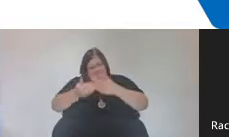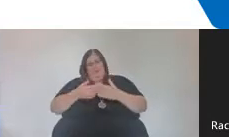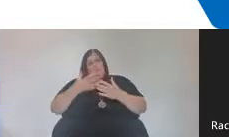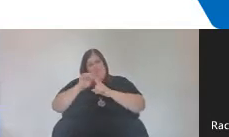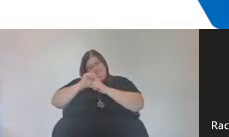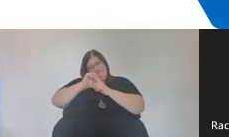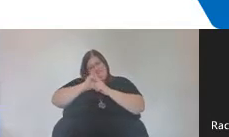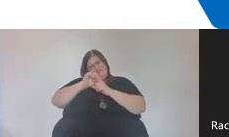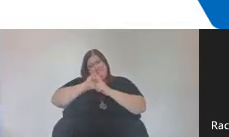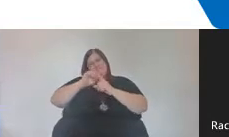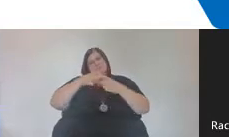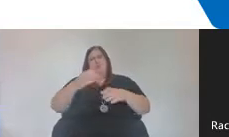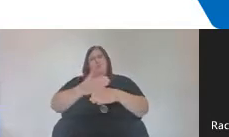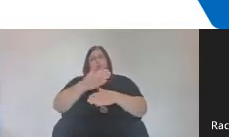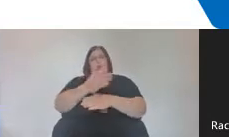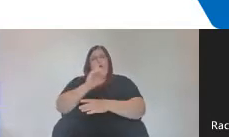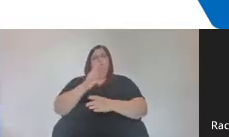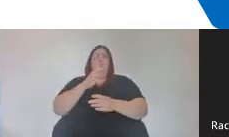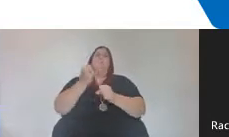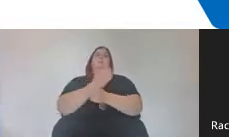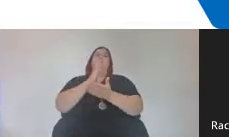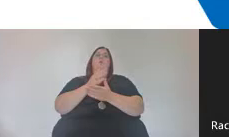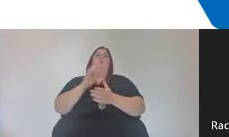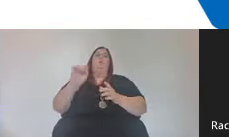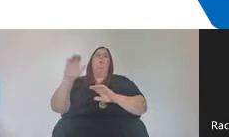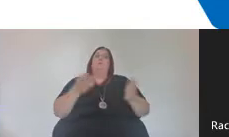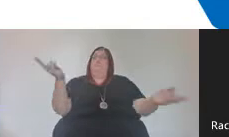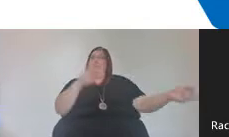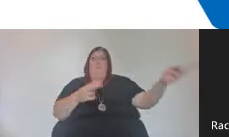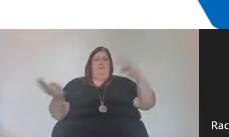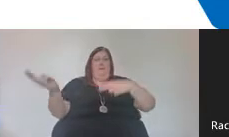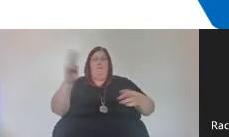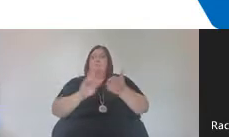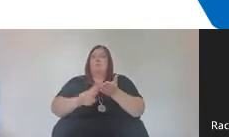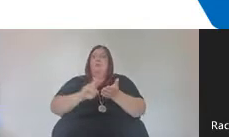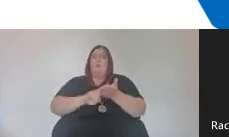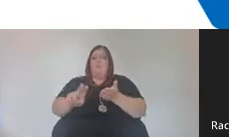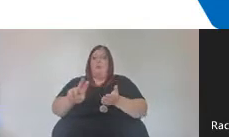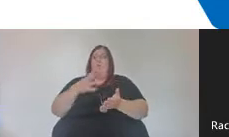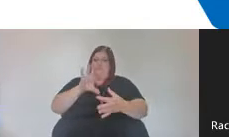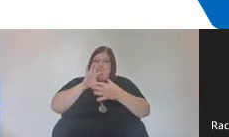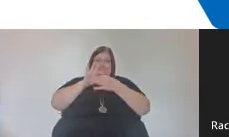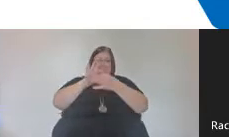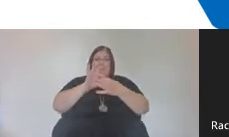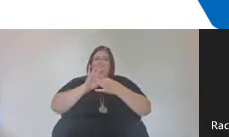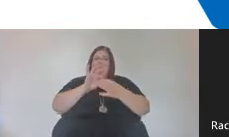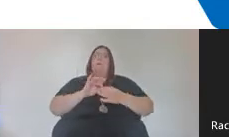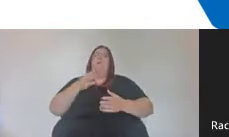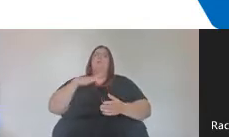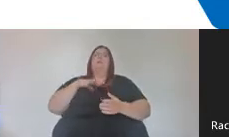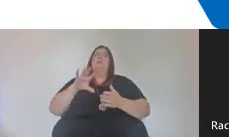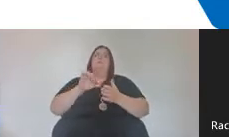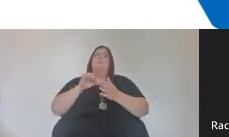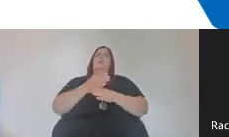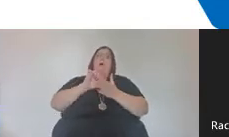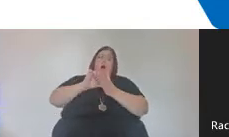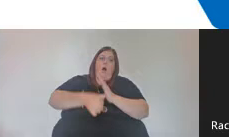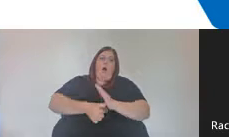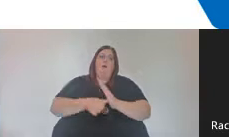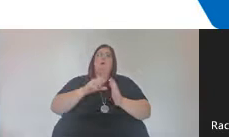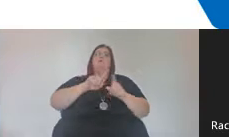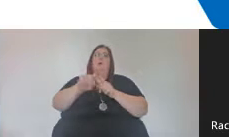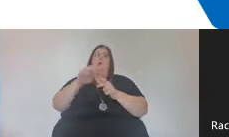need to collaborate to restore services to meet the needs of our population. We need to work hard so that patients aren't having to endure such long